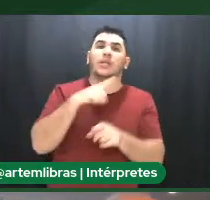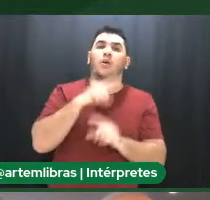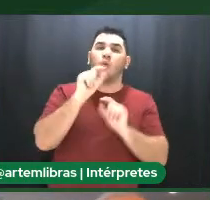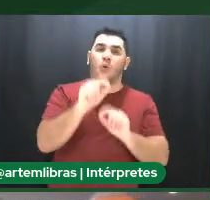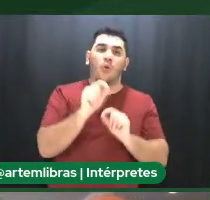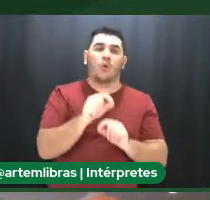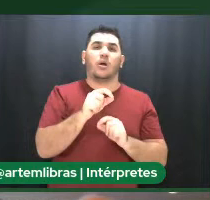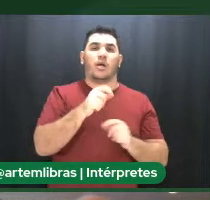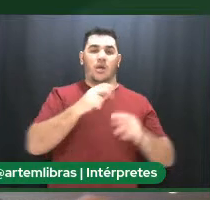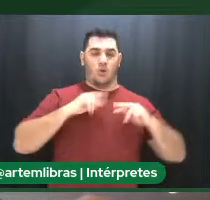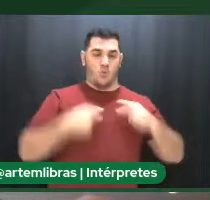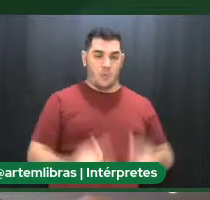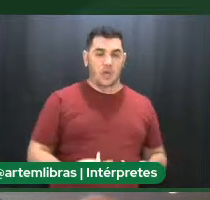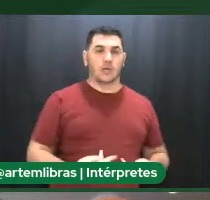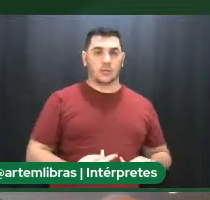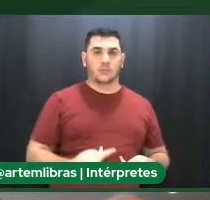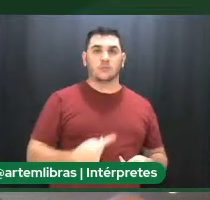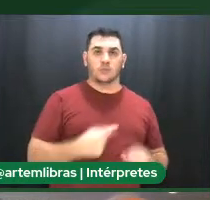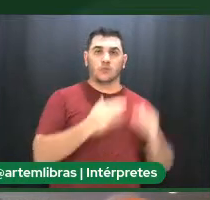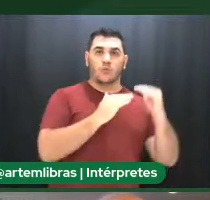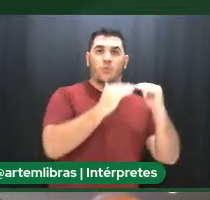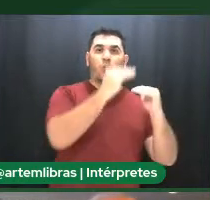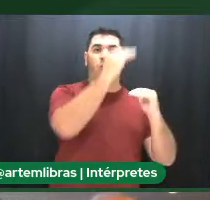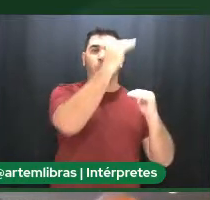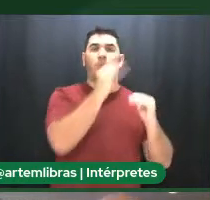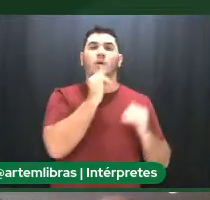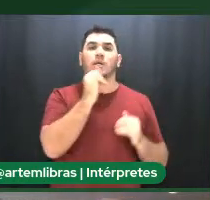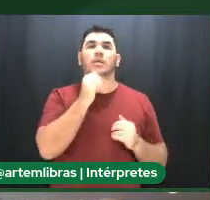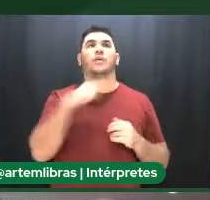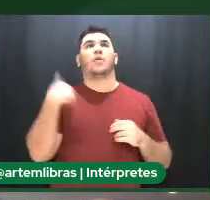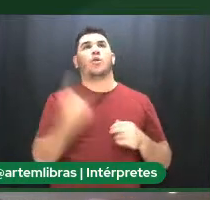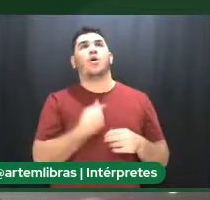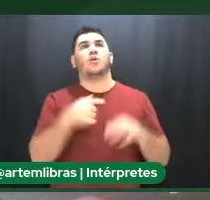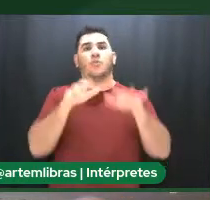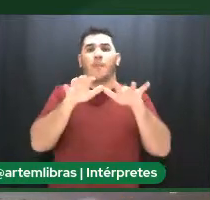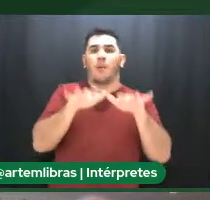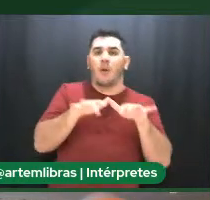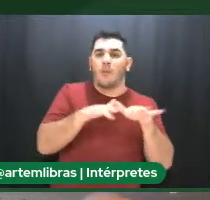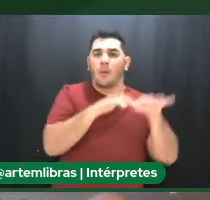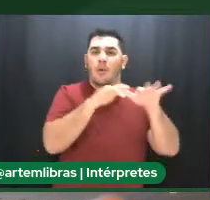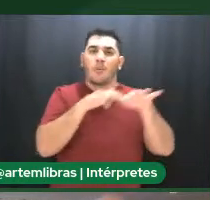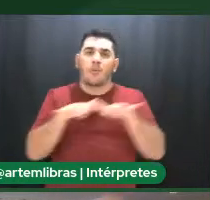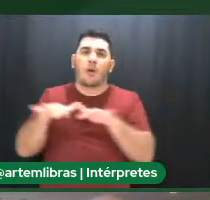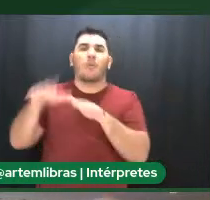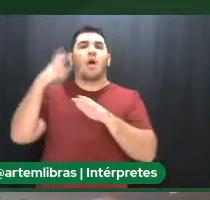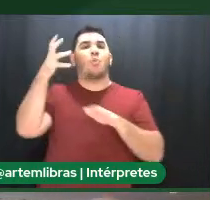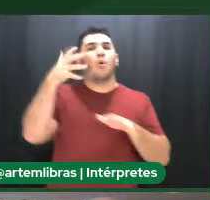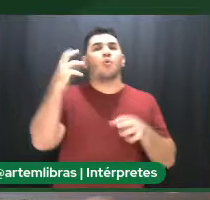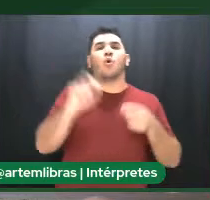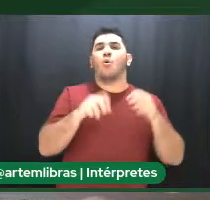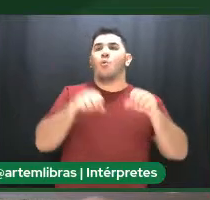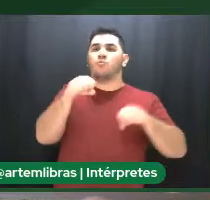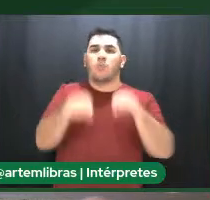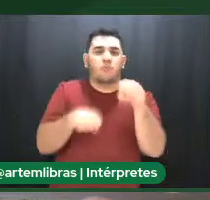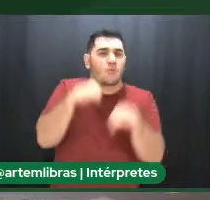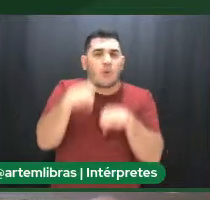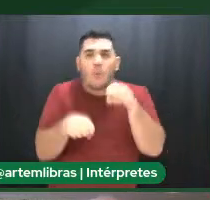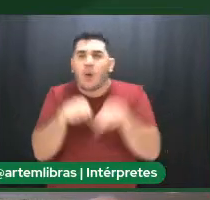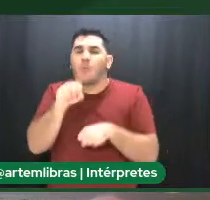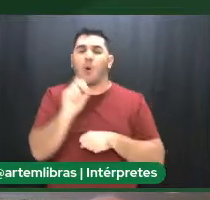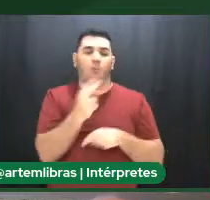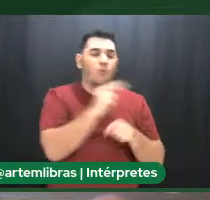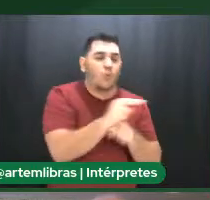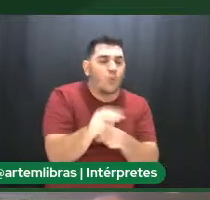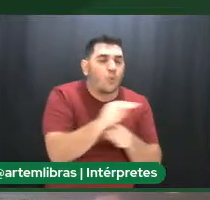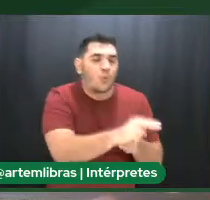ride our own bicycle, we want to play the piano, we want to take care of our children. We don't want computers to do this for us, we